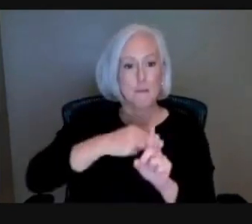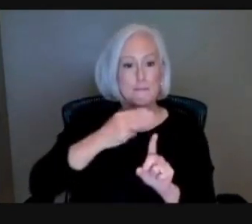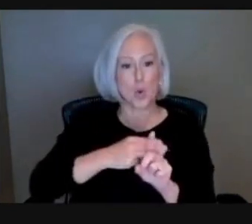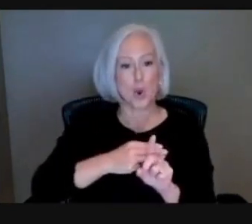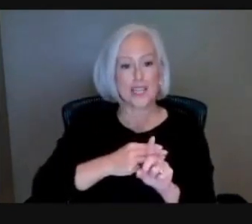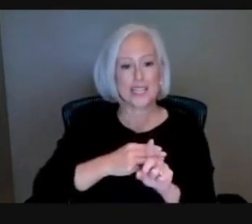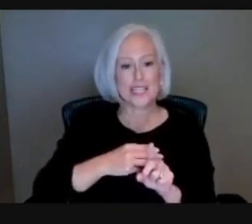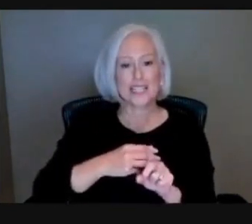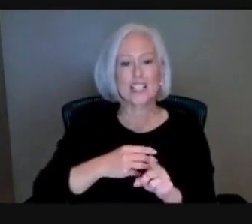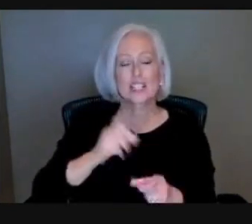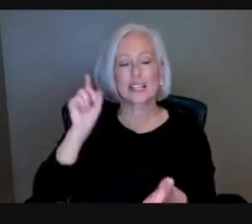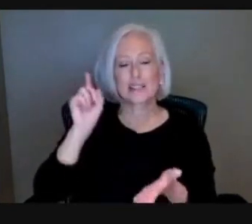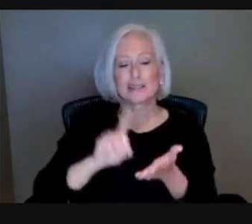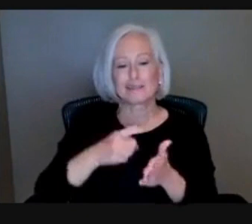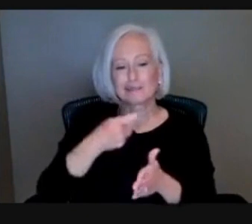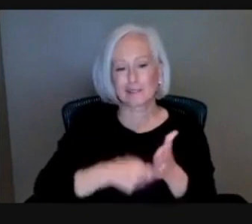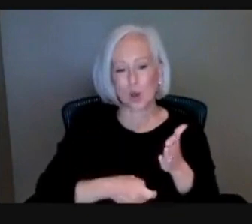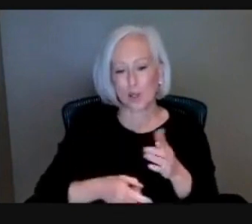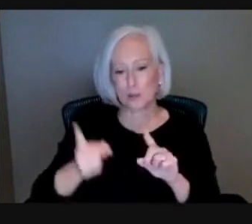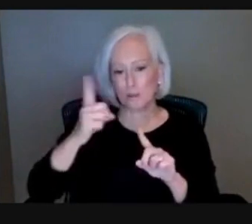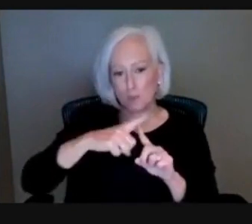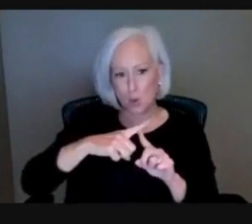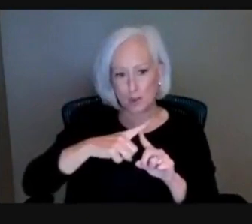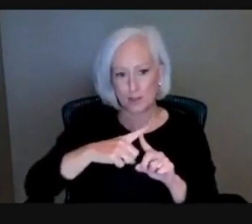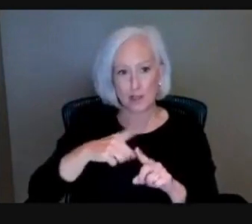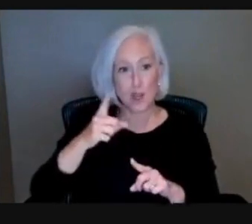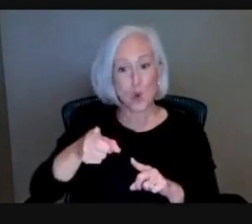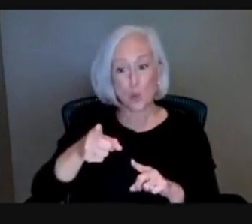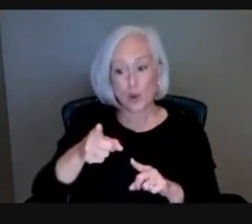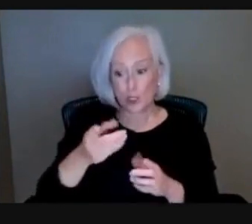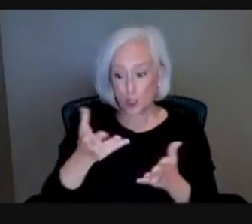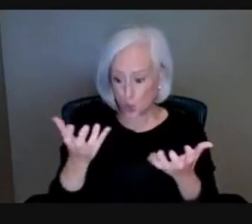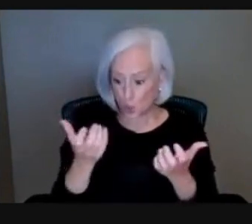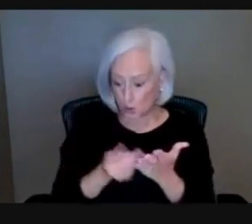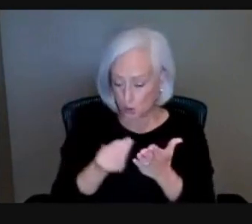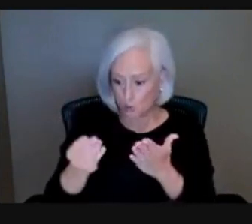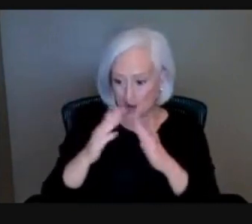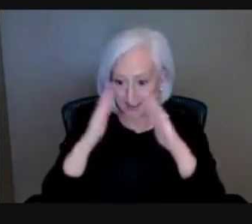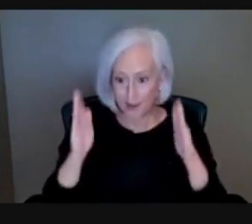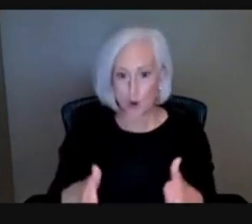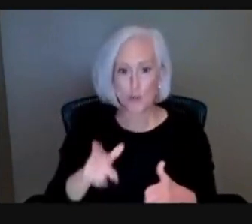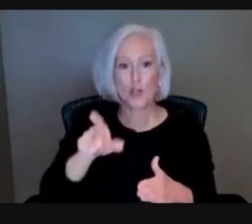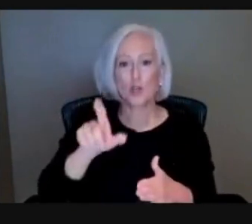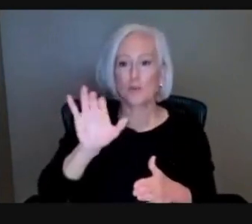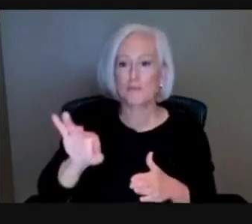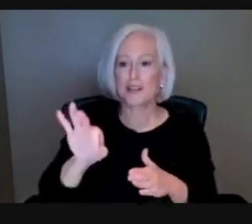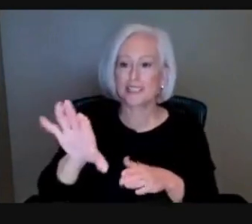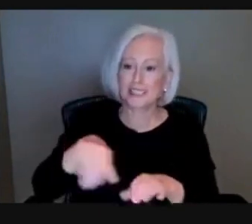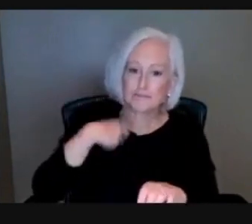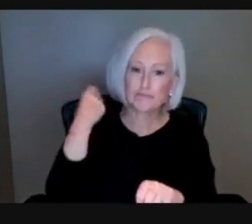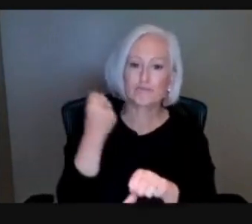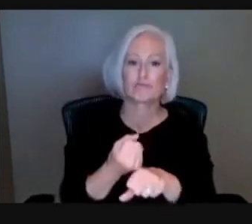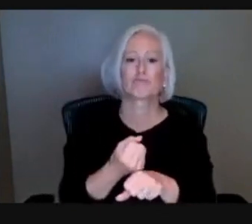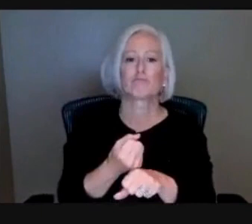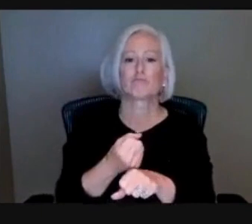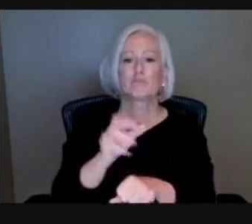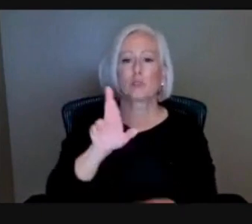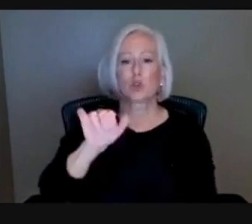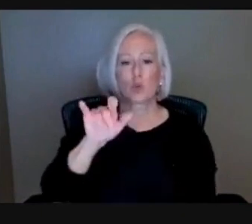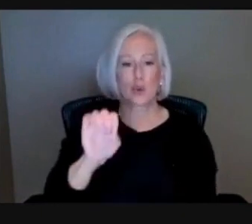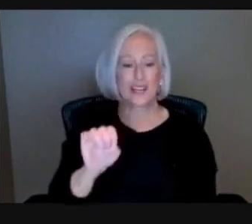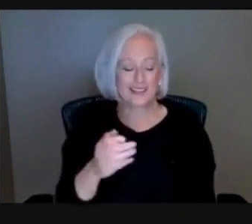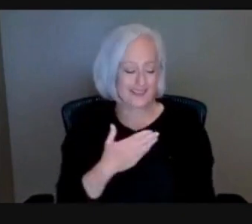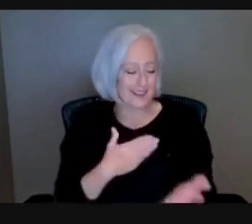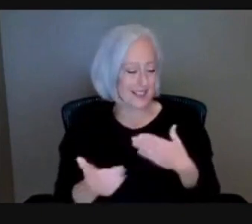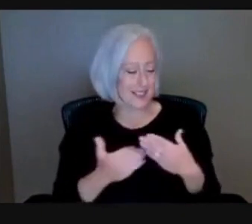purchase a home, you are required to lock in your interest rate. whether you buy with Citibank or whether you